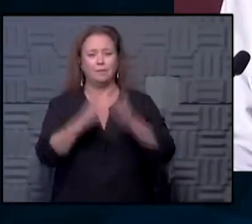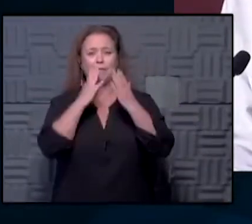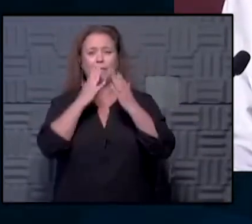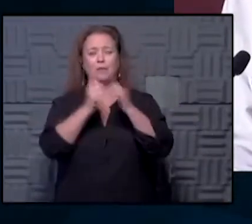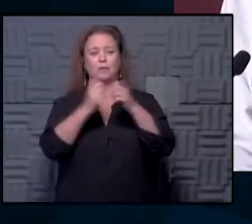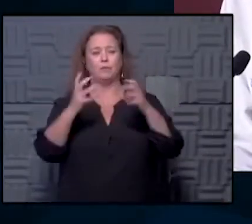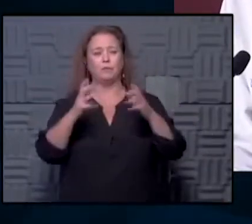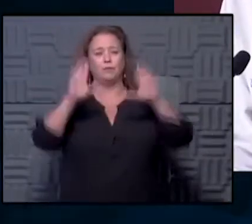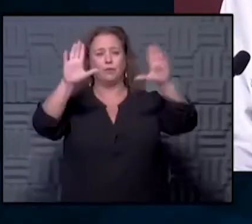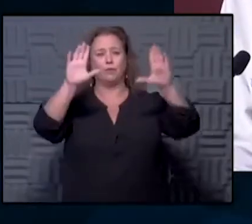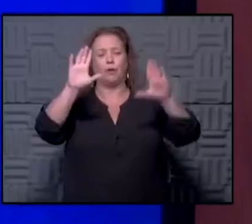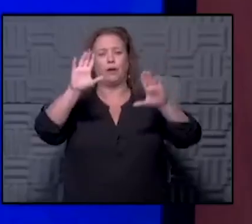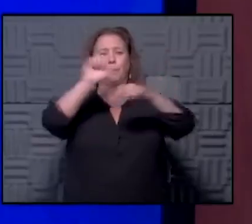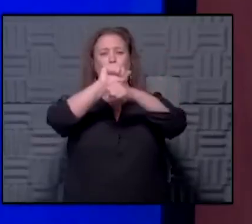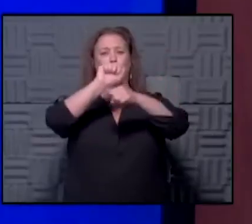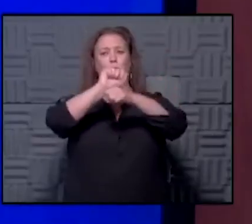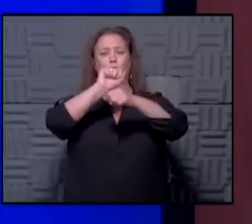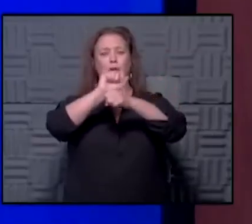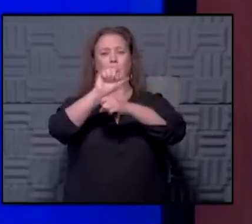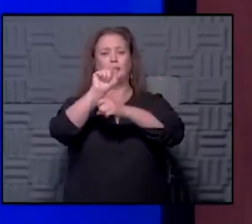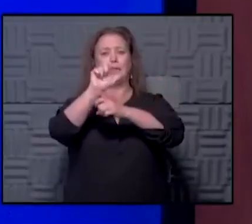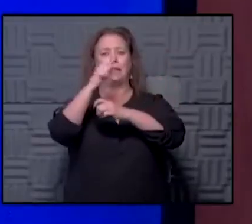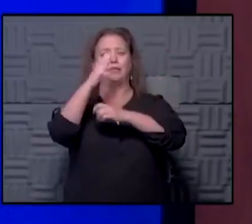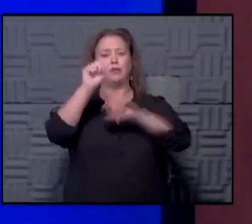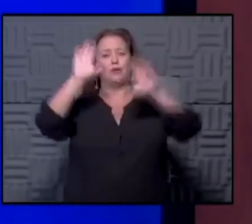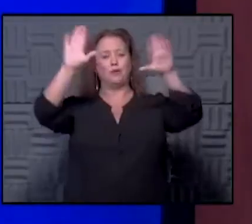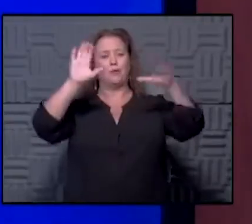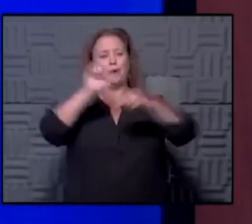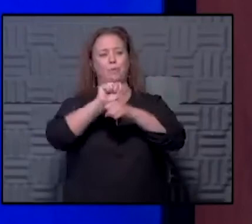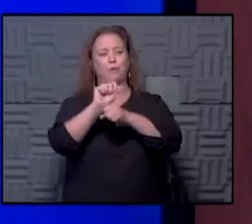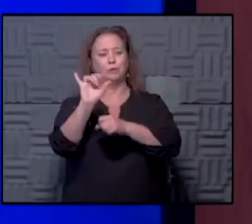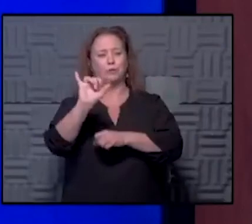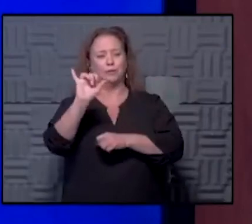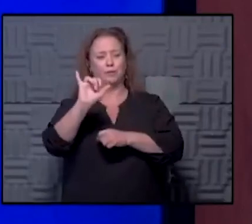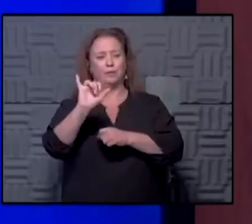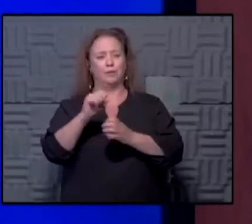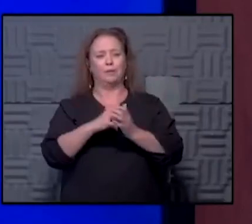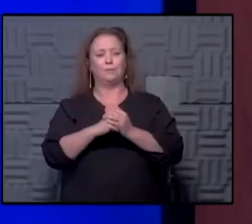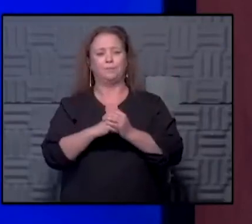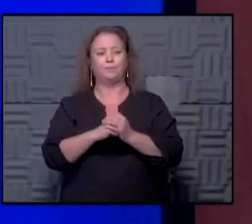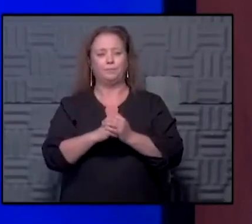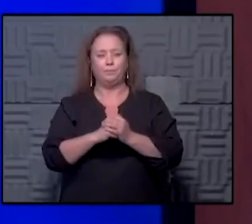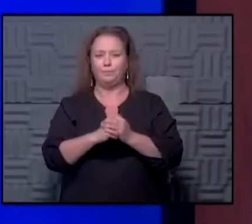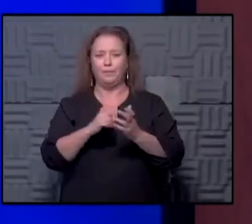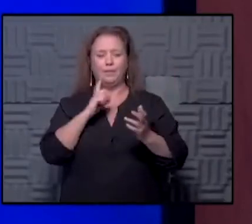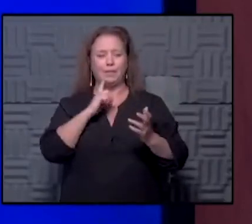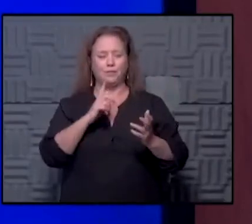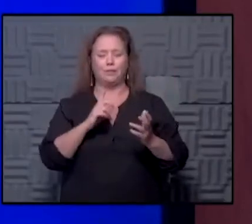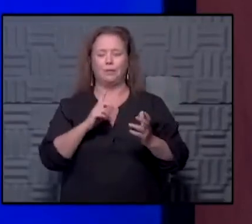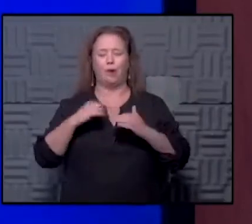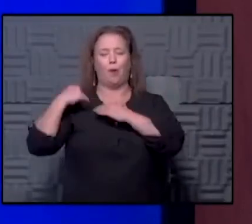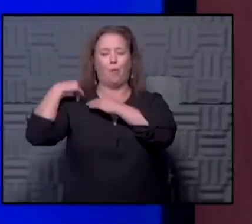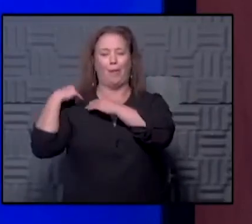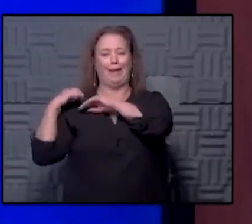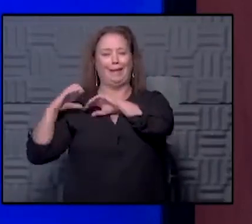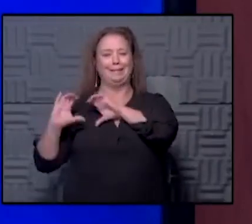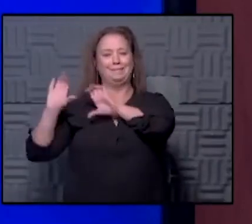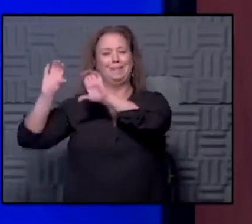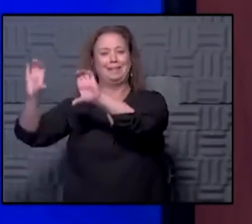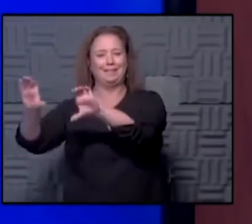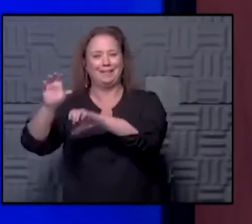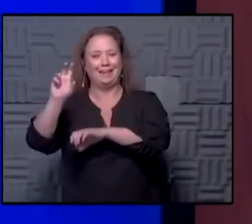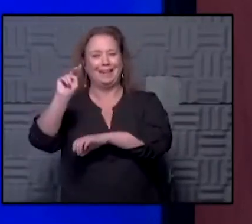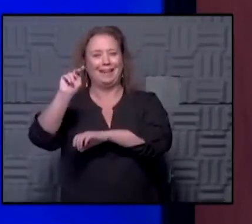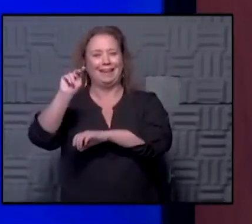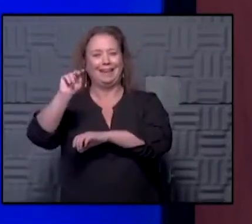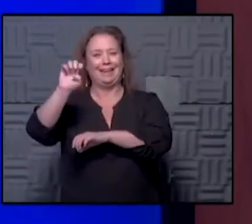you so much for the great work that you and the blood bank doing. Alicia, thank you for the great work you've done, and man, I bet that is a weight off your shoulders to see that go to the